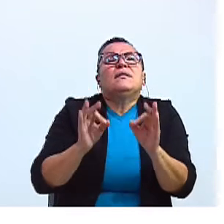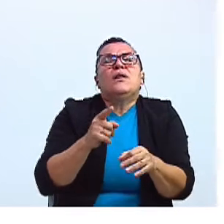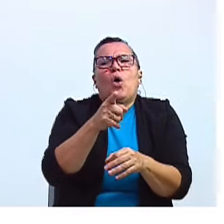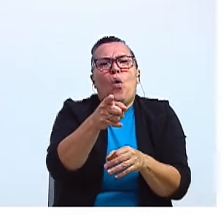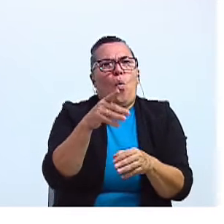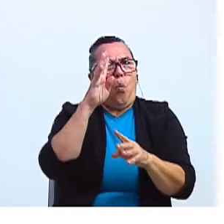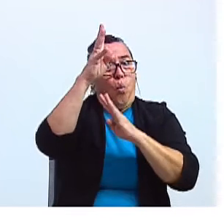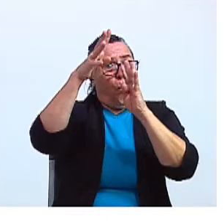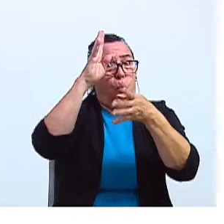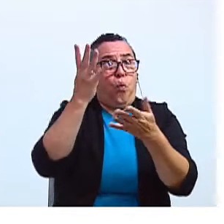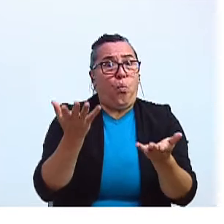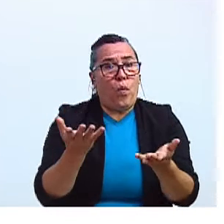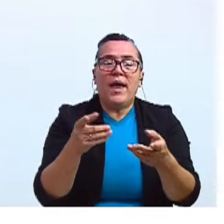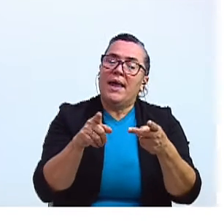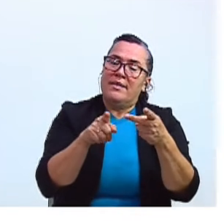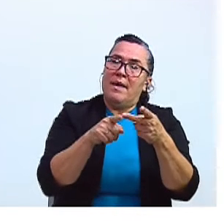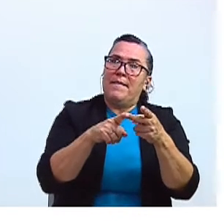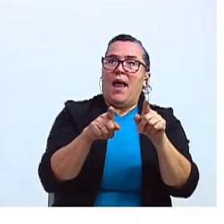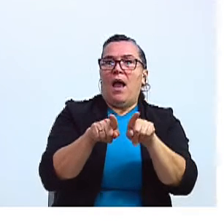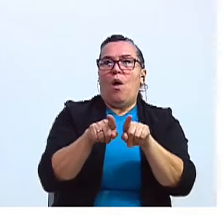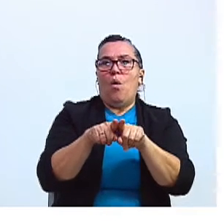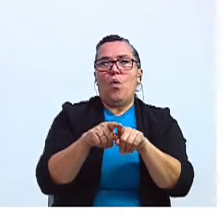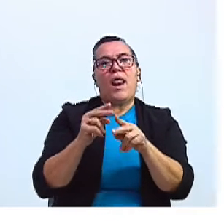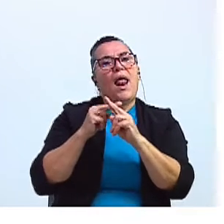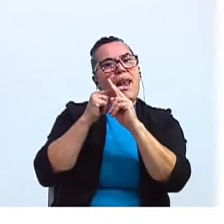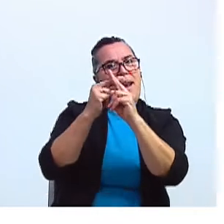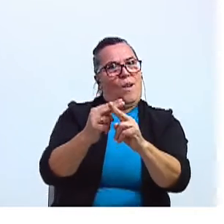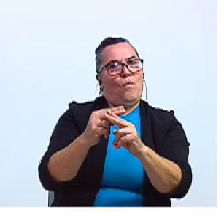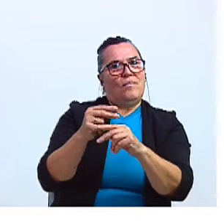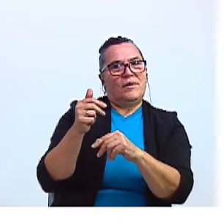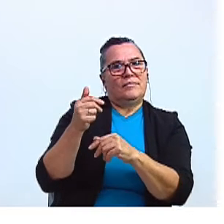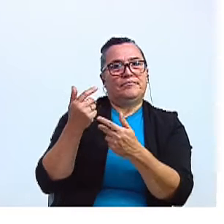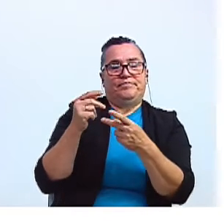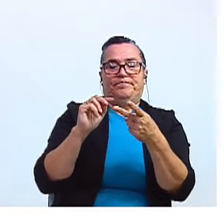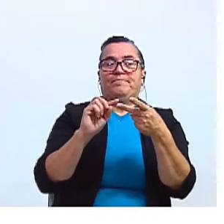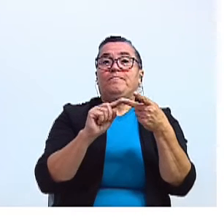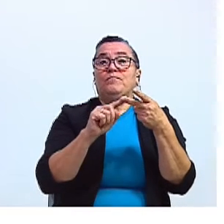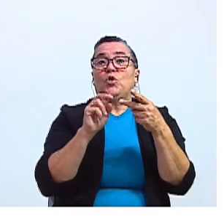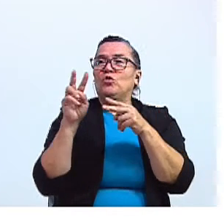to invent? And then you are going to give it a name to this. Number 2,